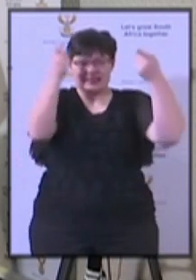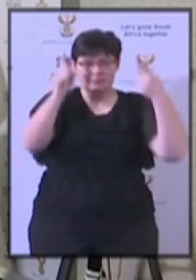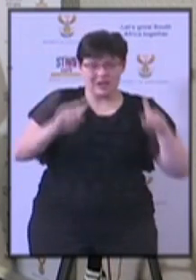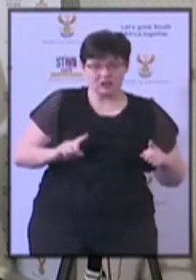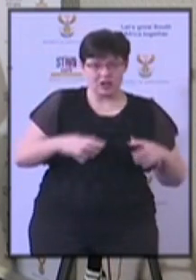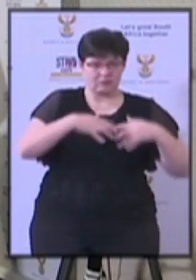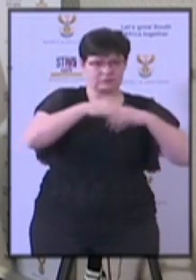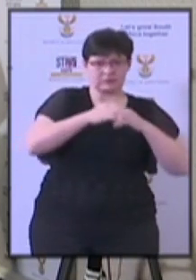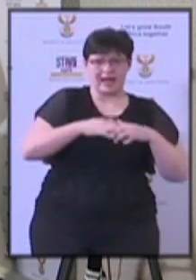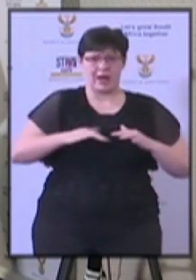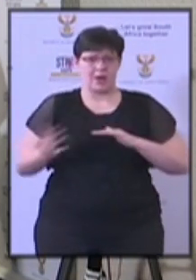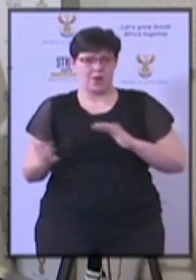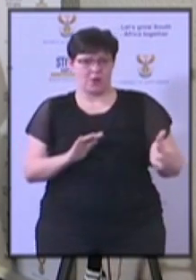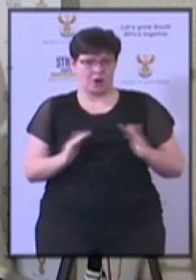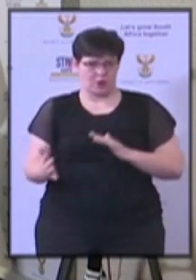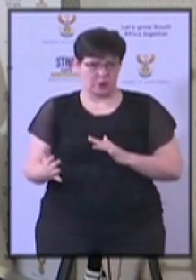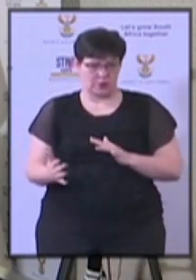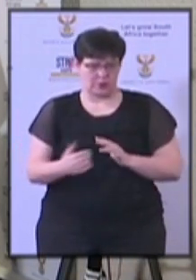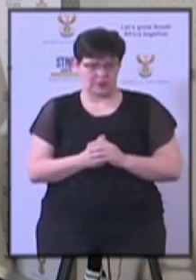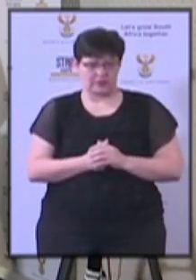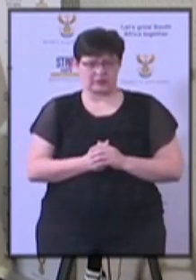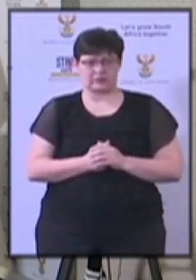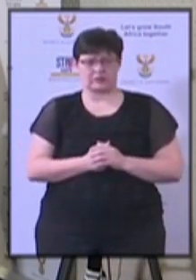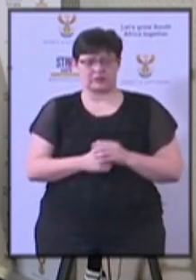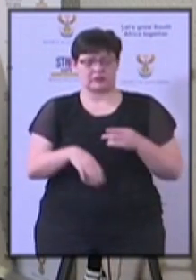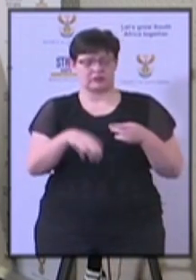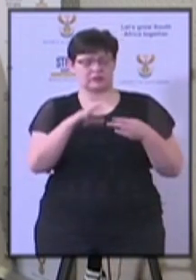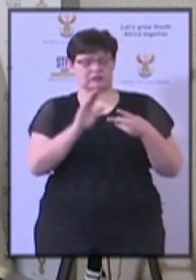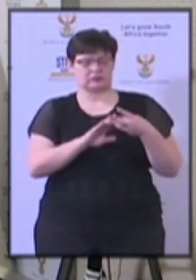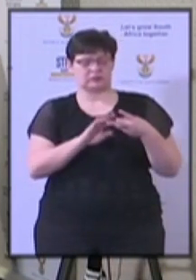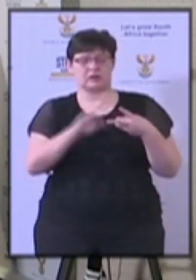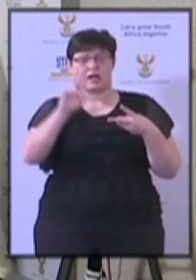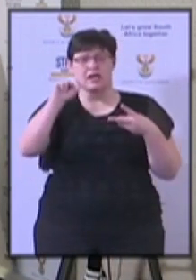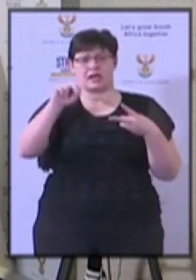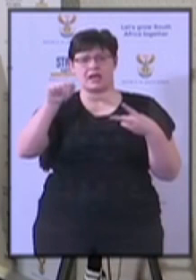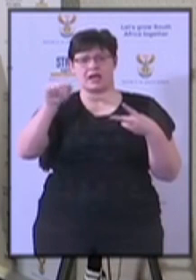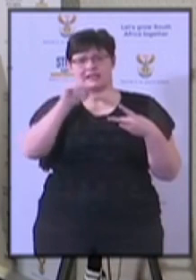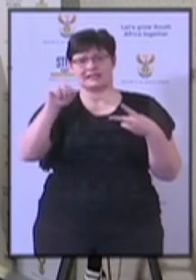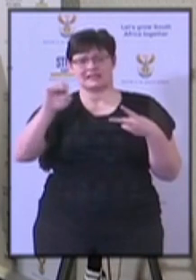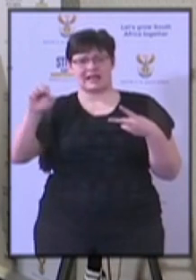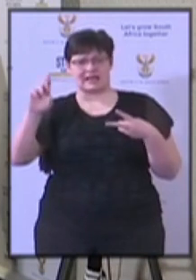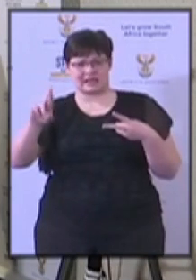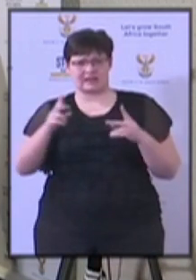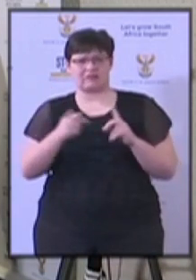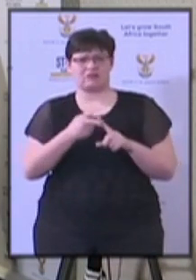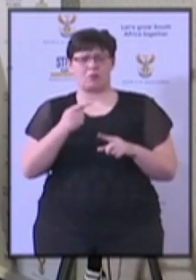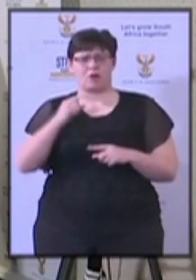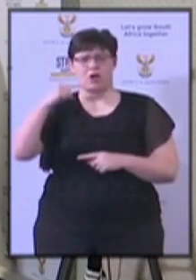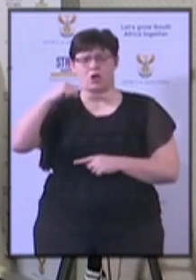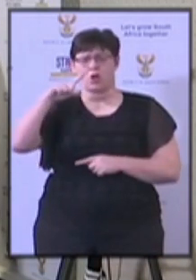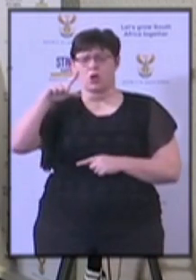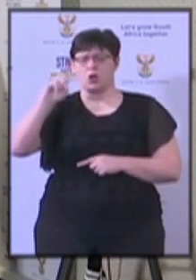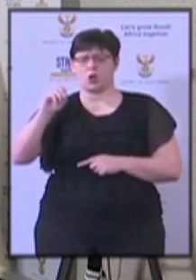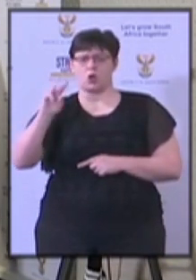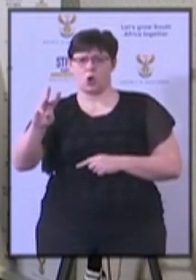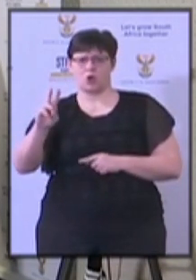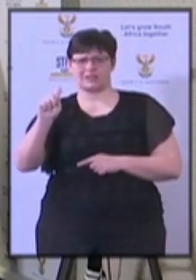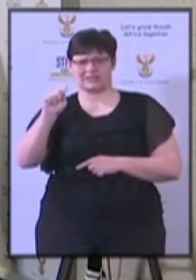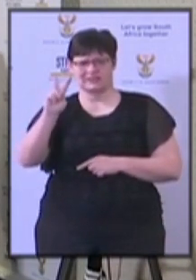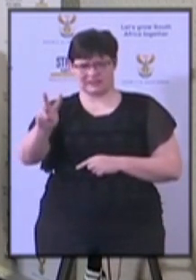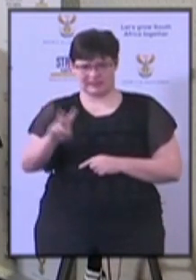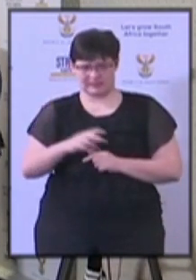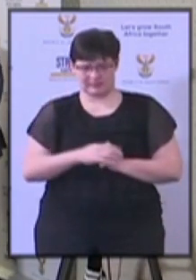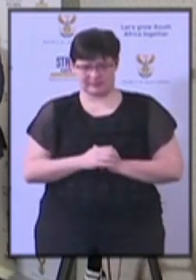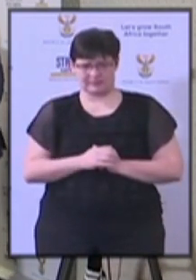made? And I have a question from Nazir from Glow TV. Do you have an